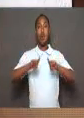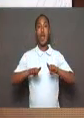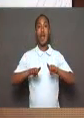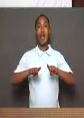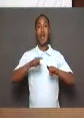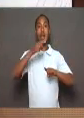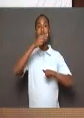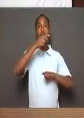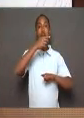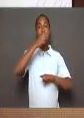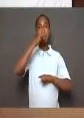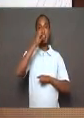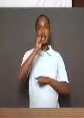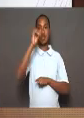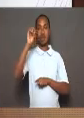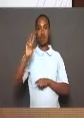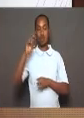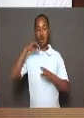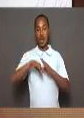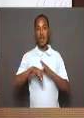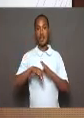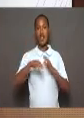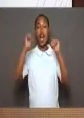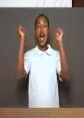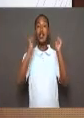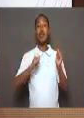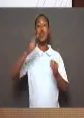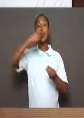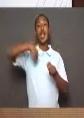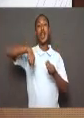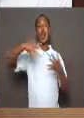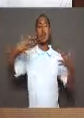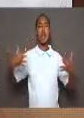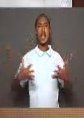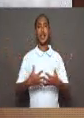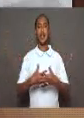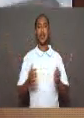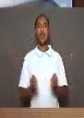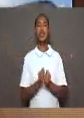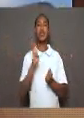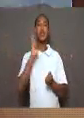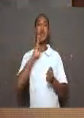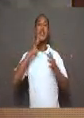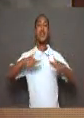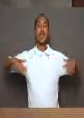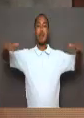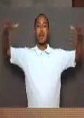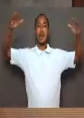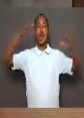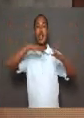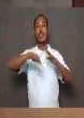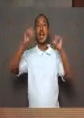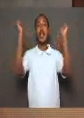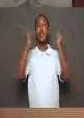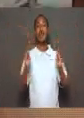When the sulfur dioxide that is in the atmosphere mixes with water vapor in the